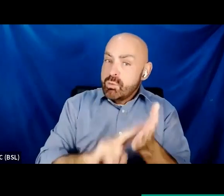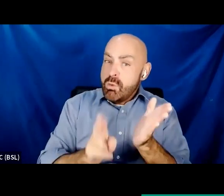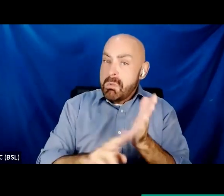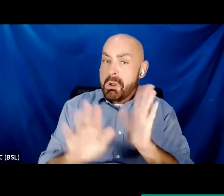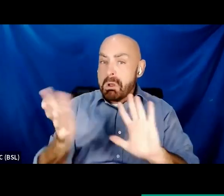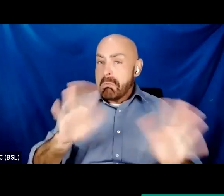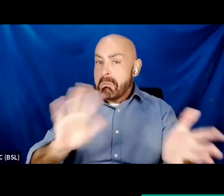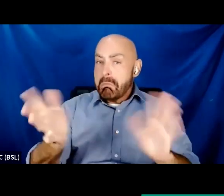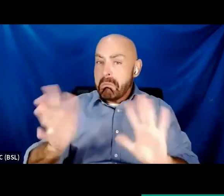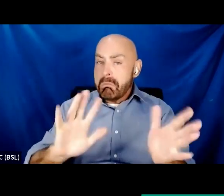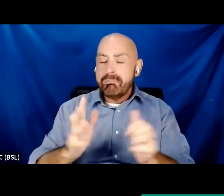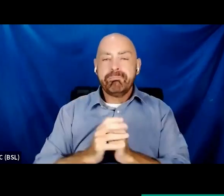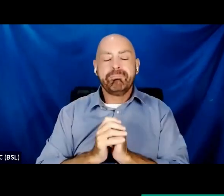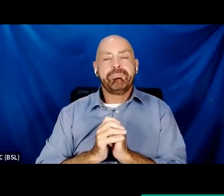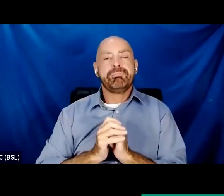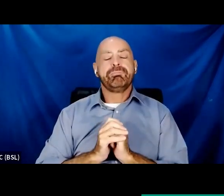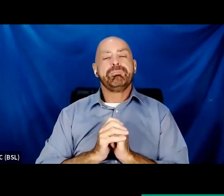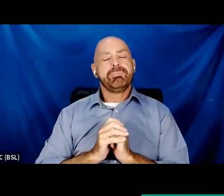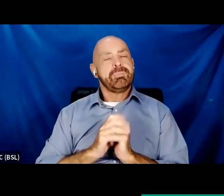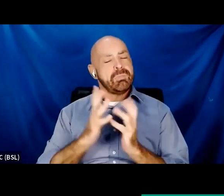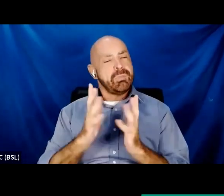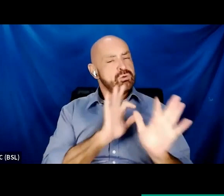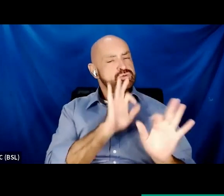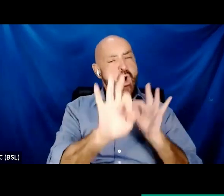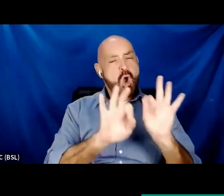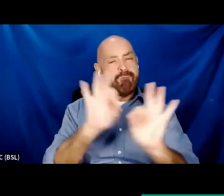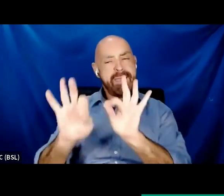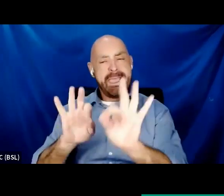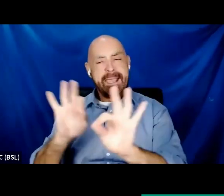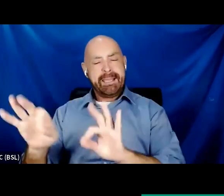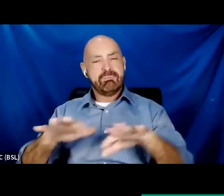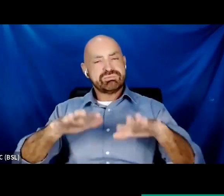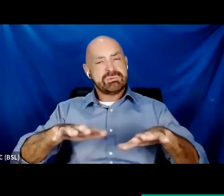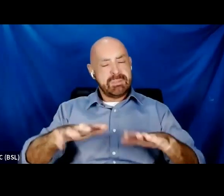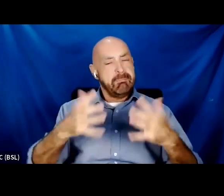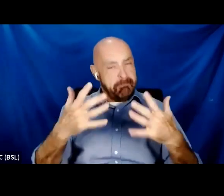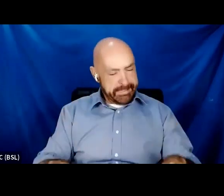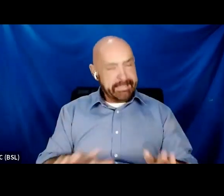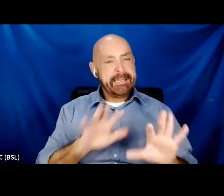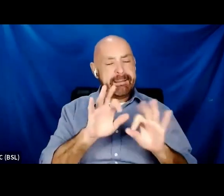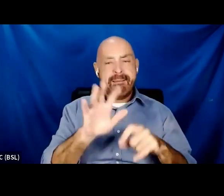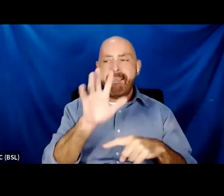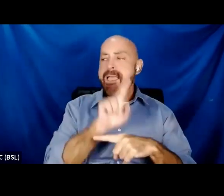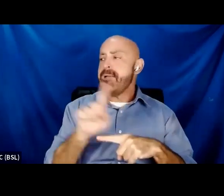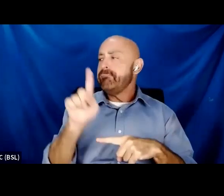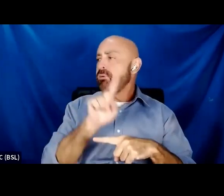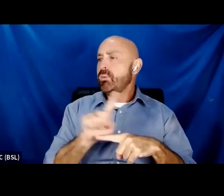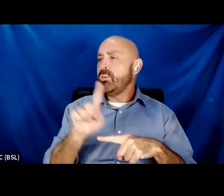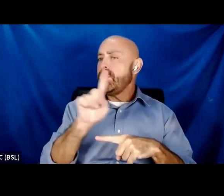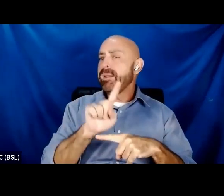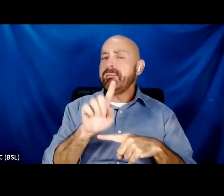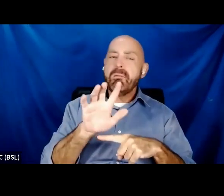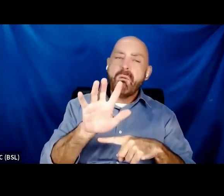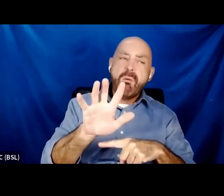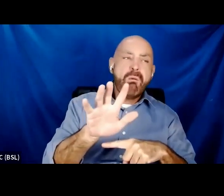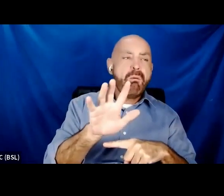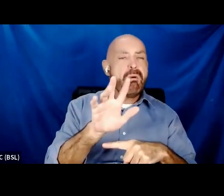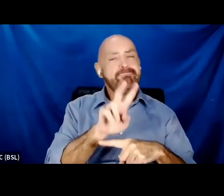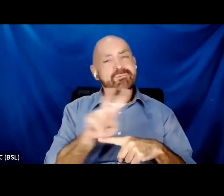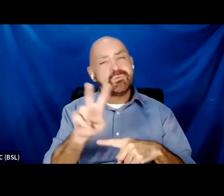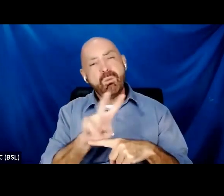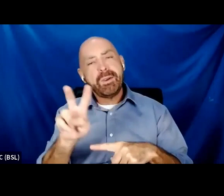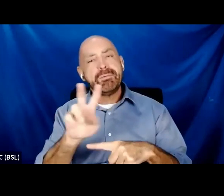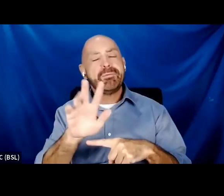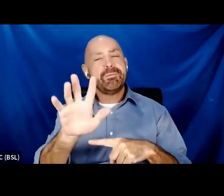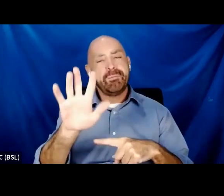A regular survey of people across Great Britain has been taken every week or 2 weeks since